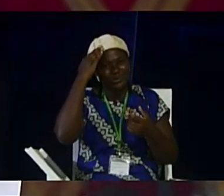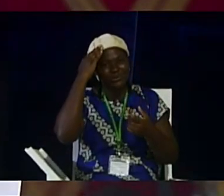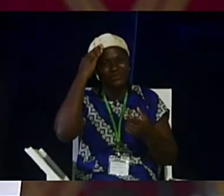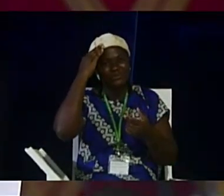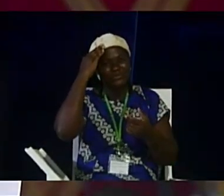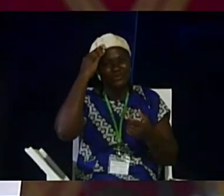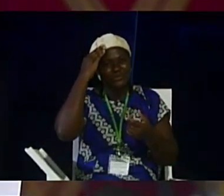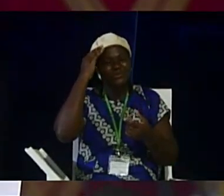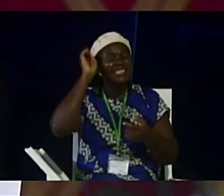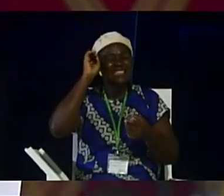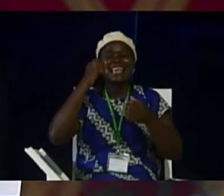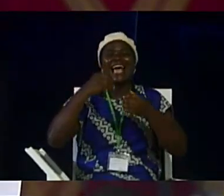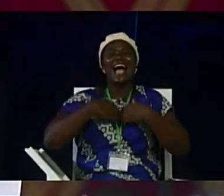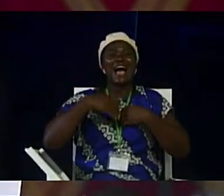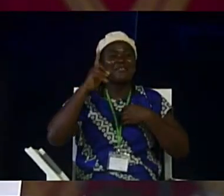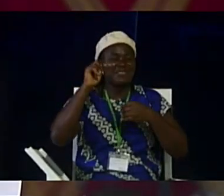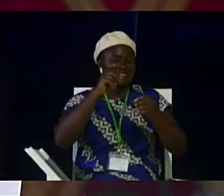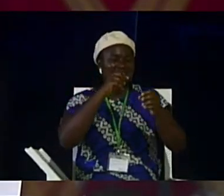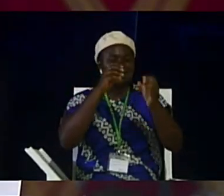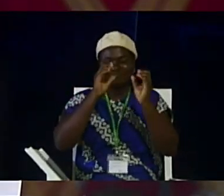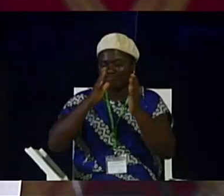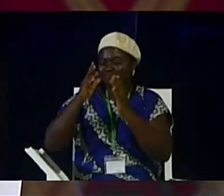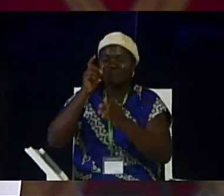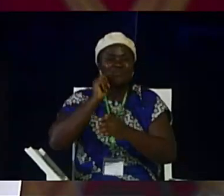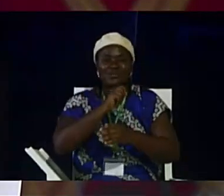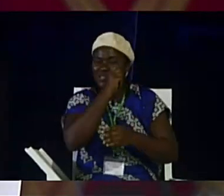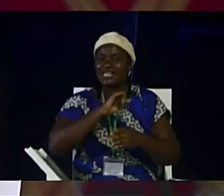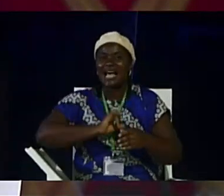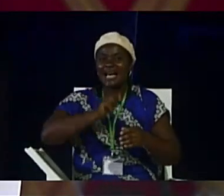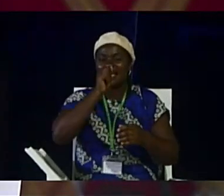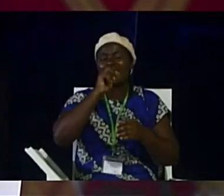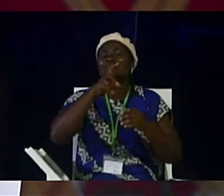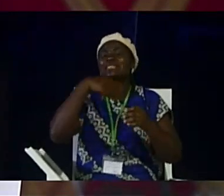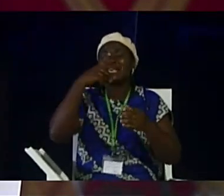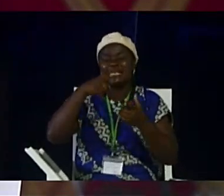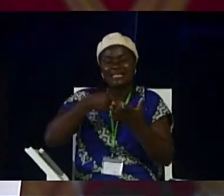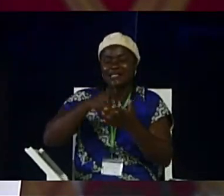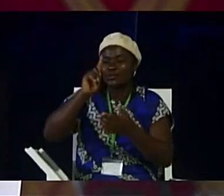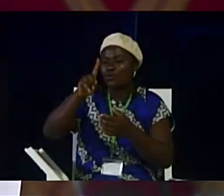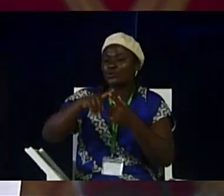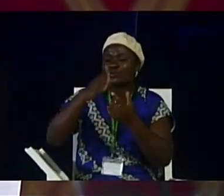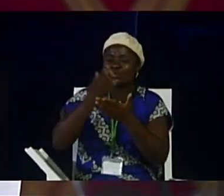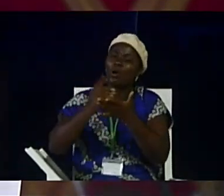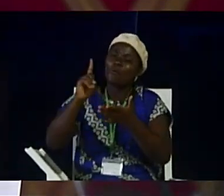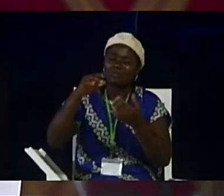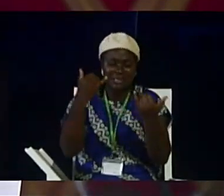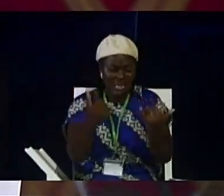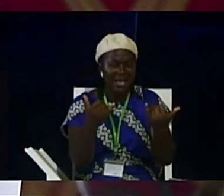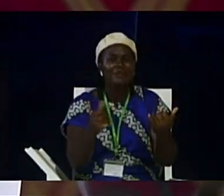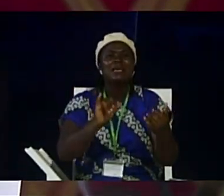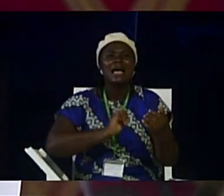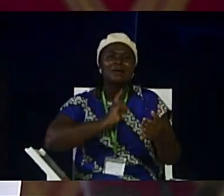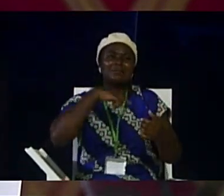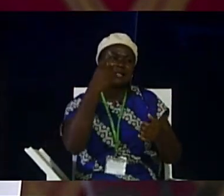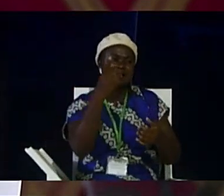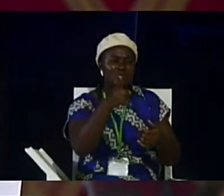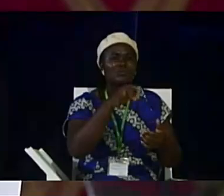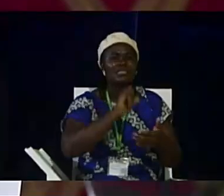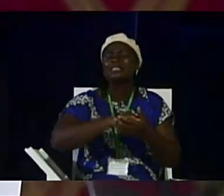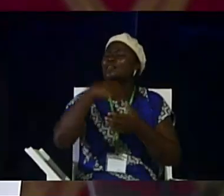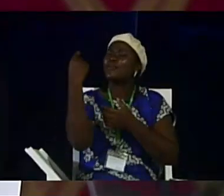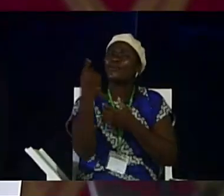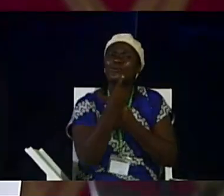set of twins. I'm sending this word out to someone right now, and I'm telling you, not only